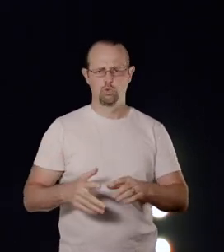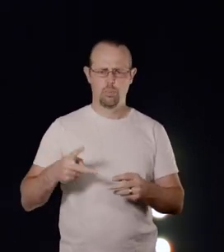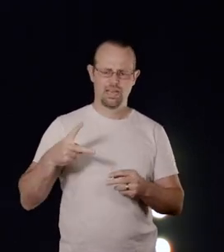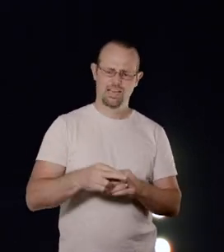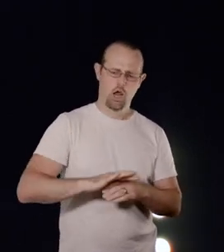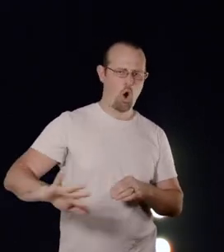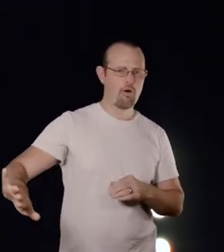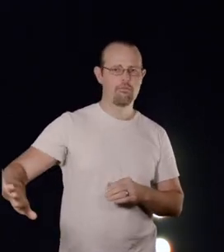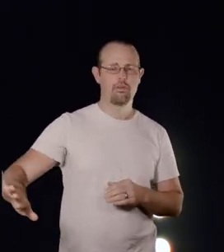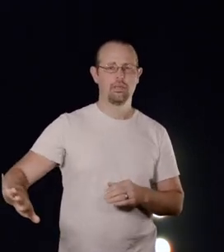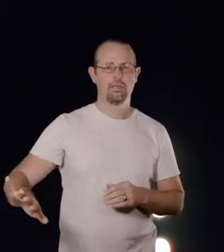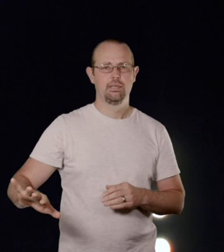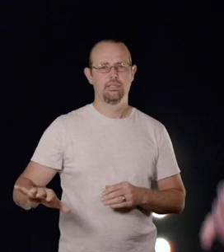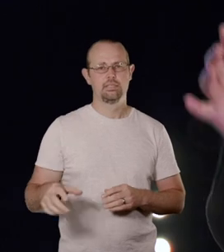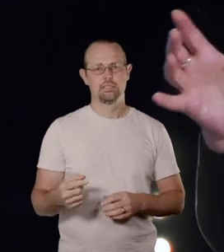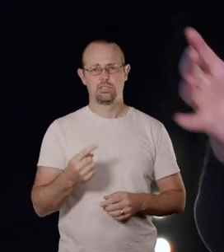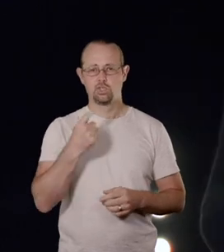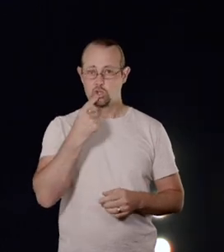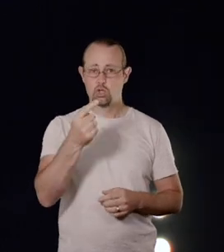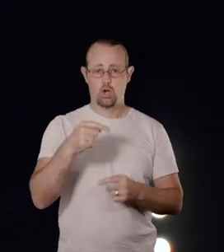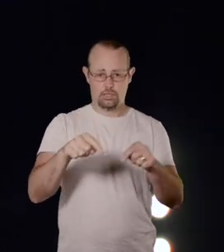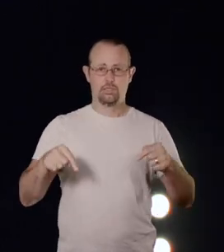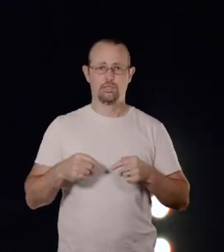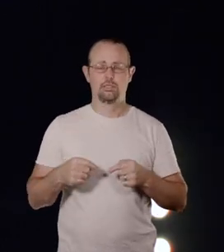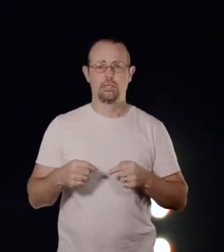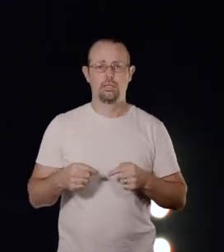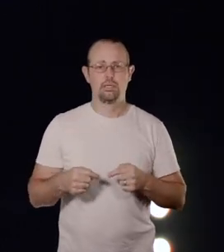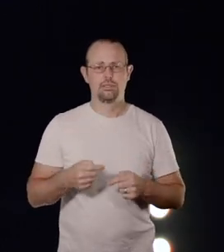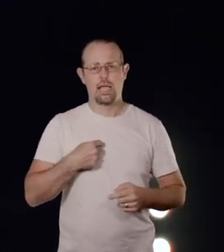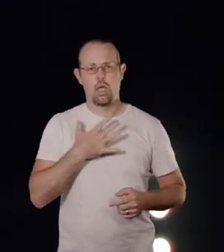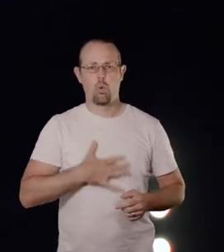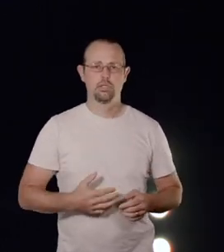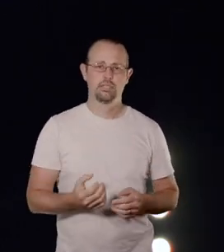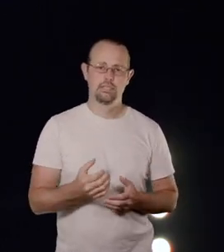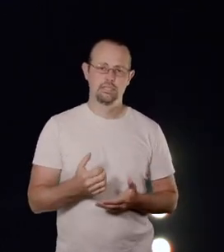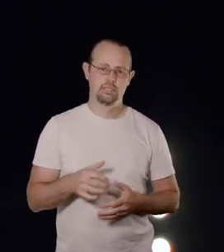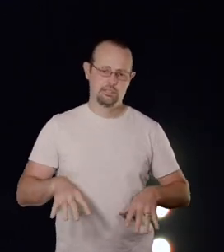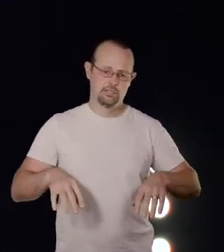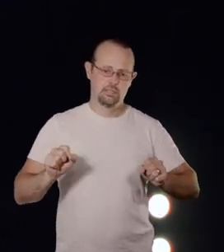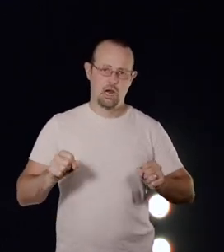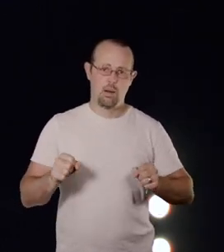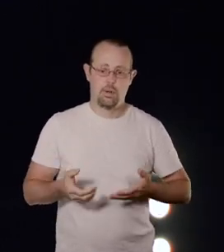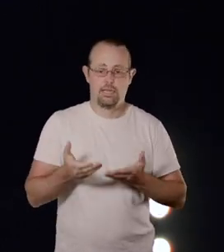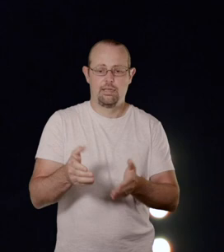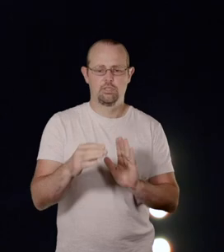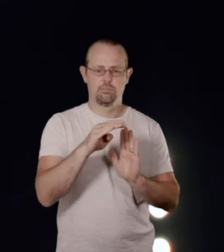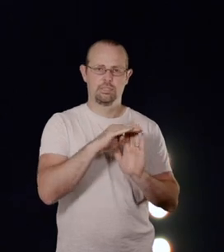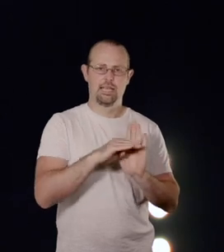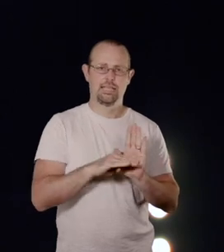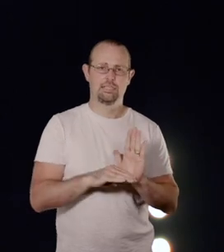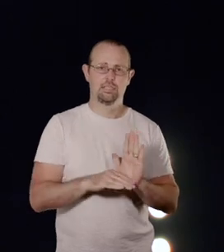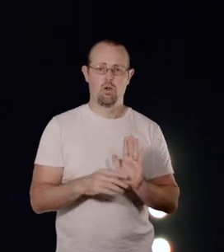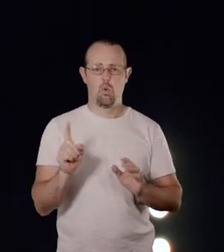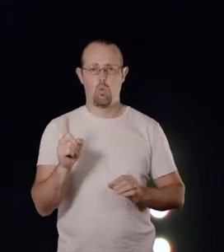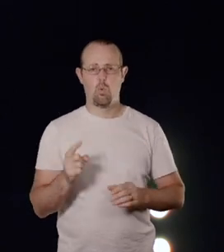touch. So I really wanted to start today by giving you some stats about what's been happening through church. But, you know, the